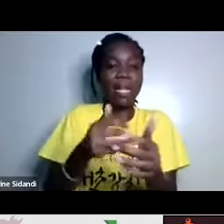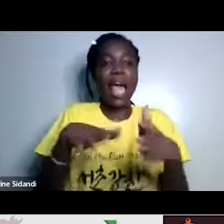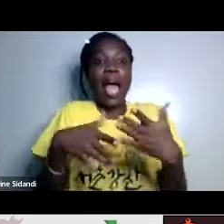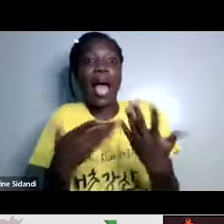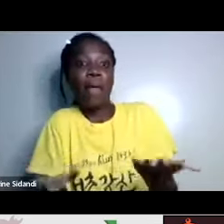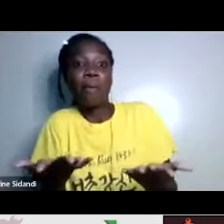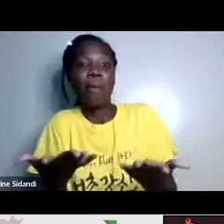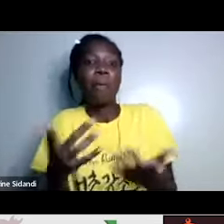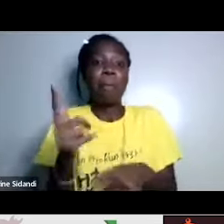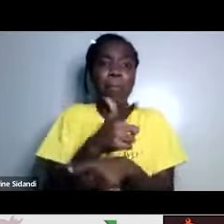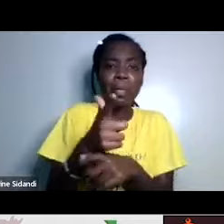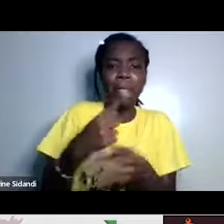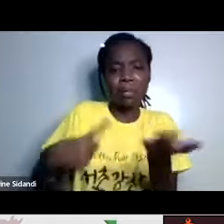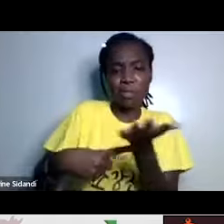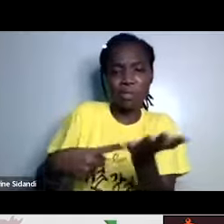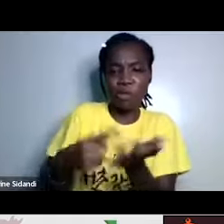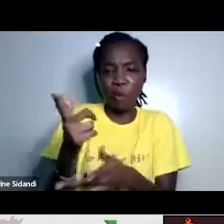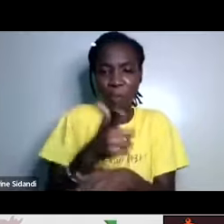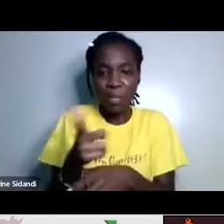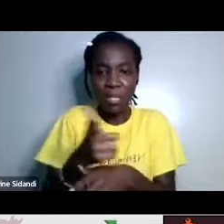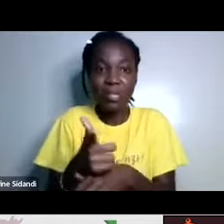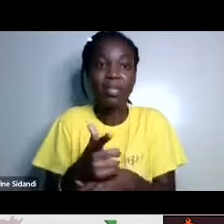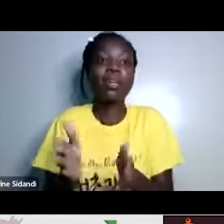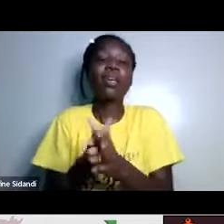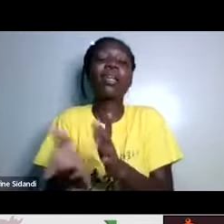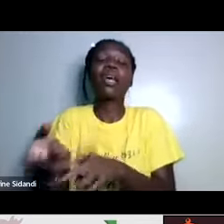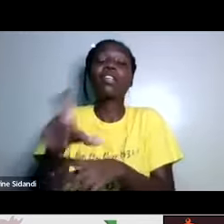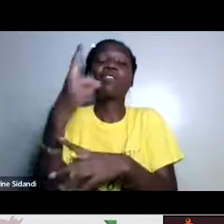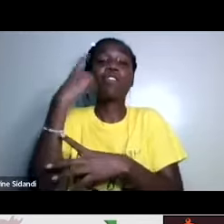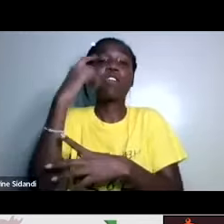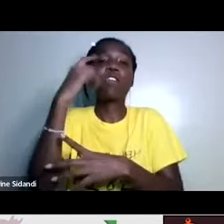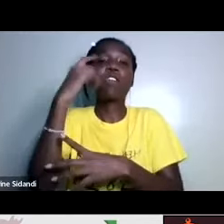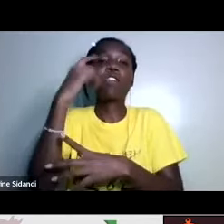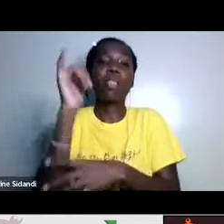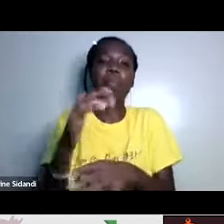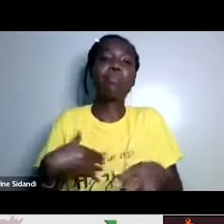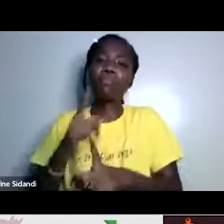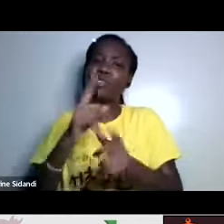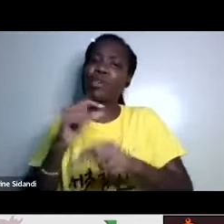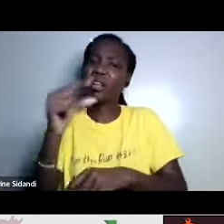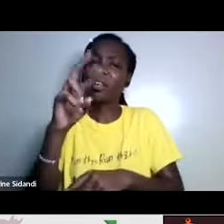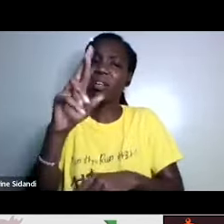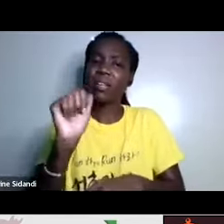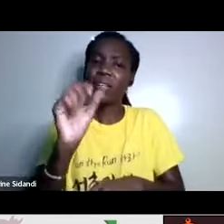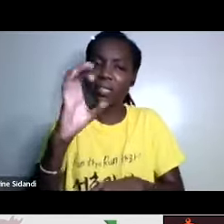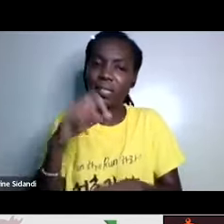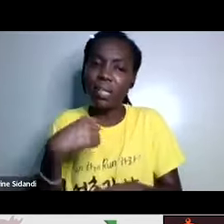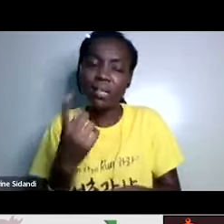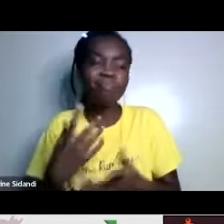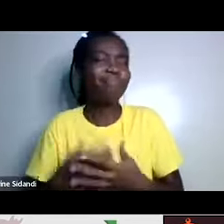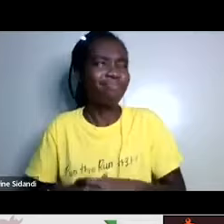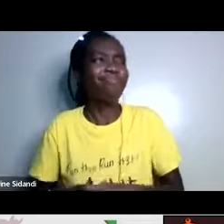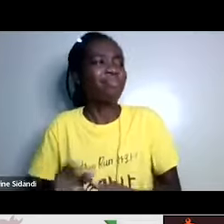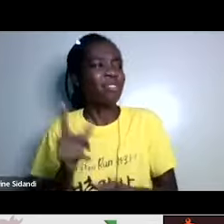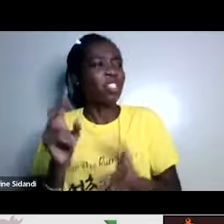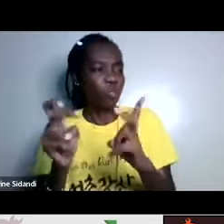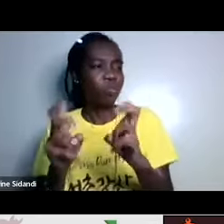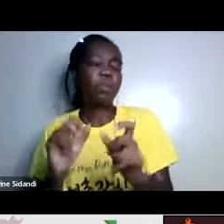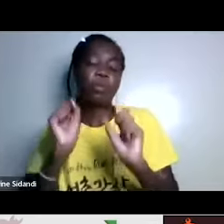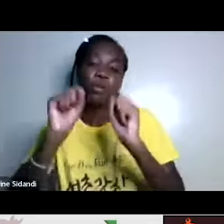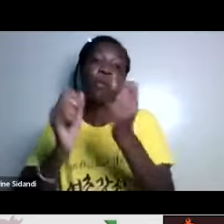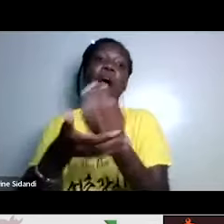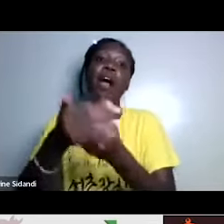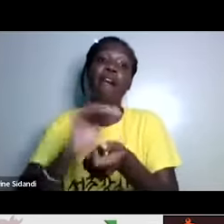stuff, good stuff. And I reached out to Grace, and then I told Grace that, hey, you know what, this is a topic that we can actually cover and show people